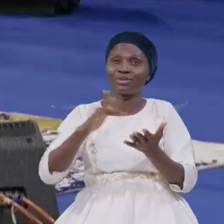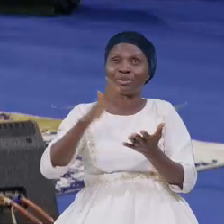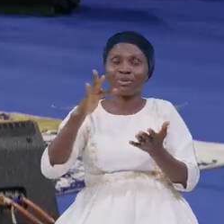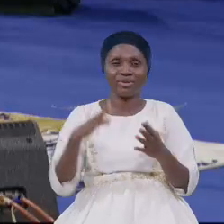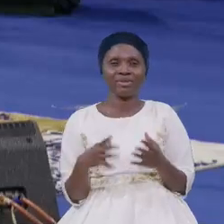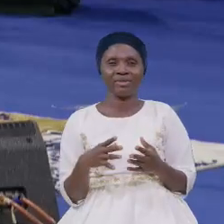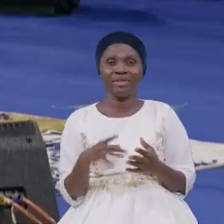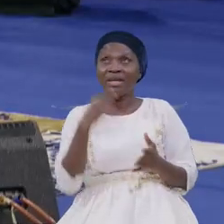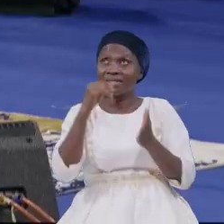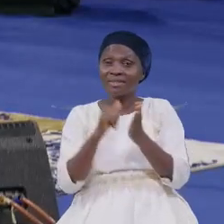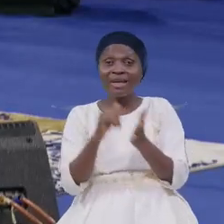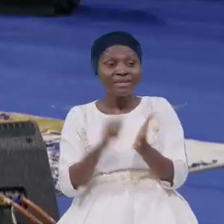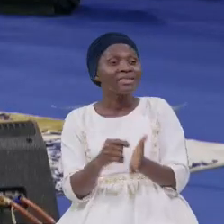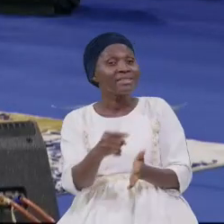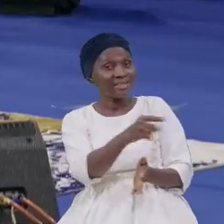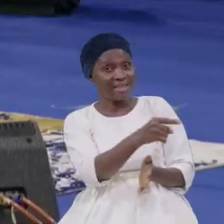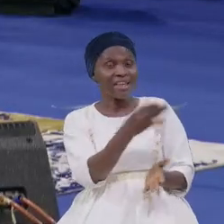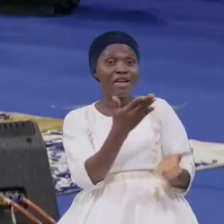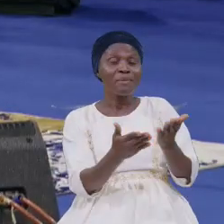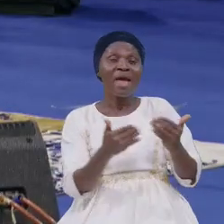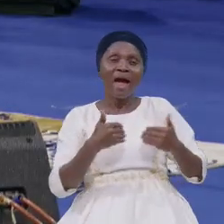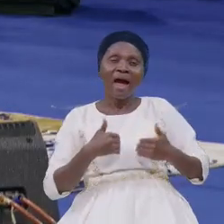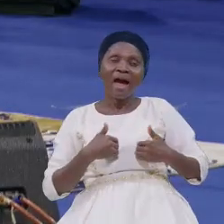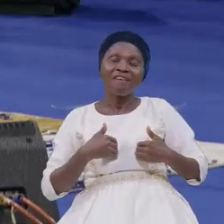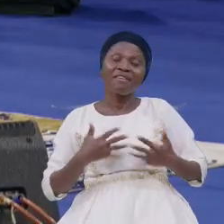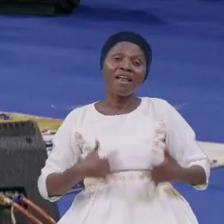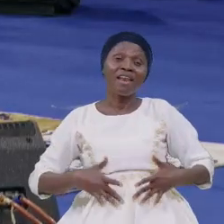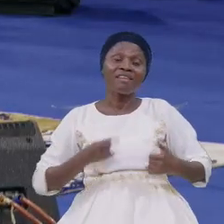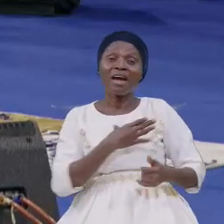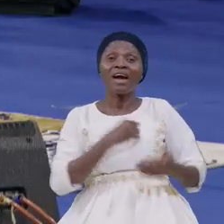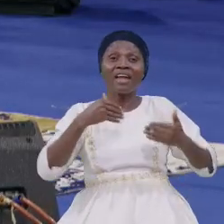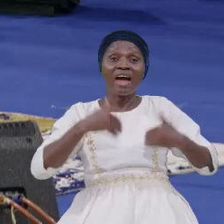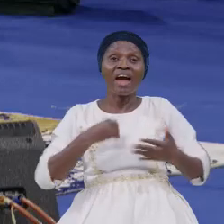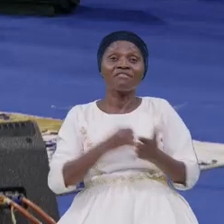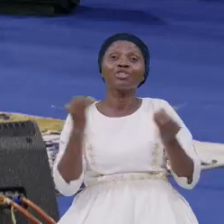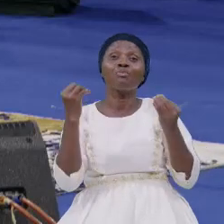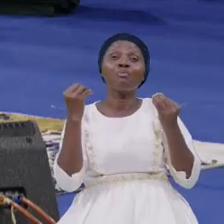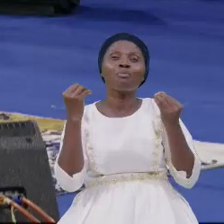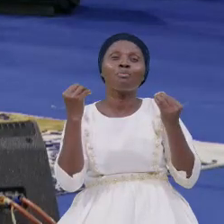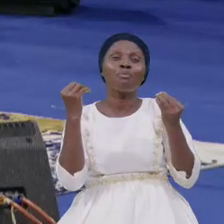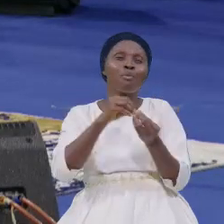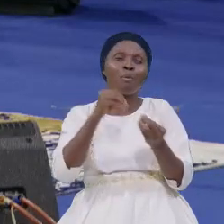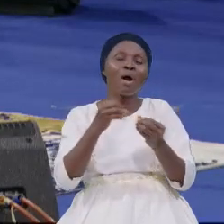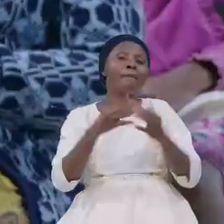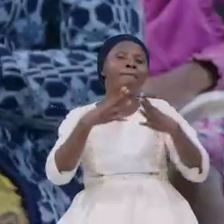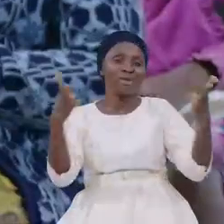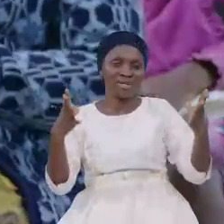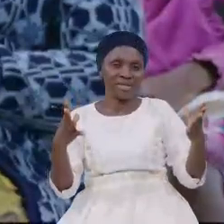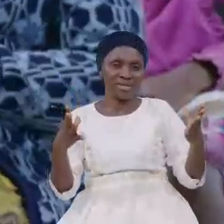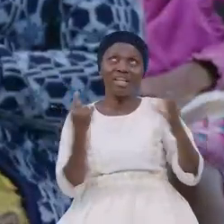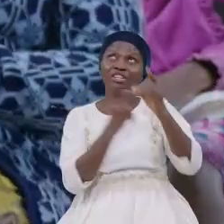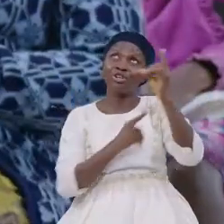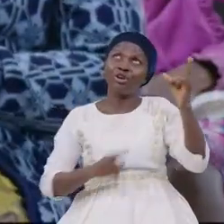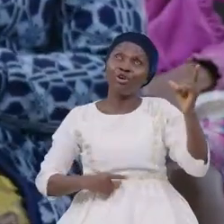have life and more abundantly. The Lord do it in your life in Jesus' name. In